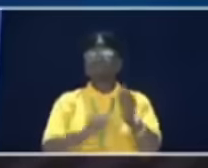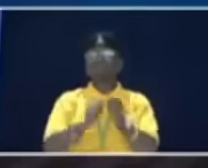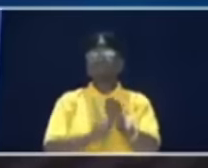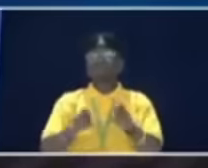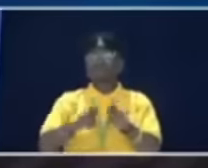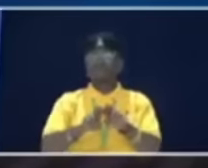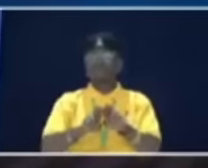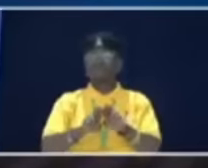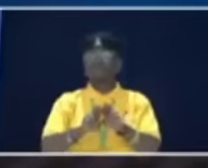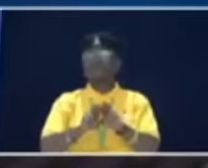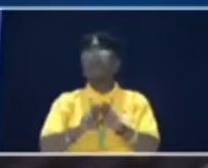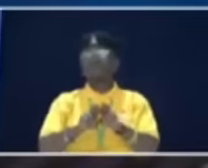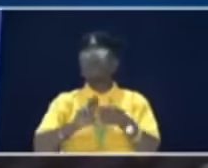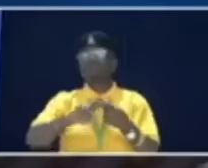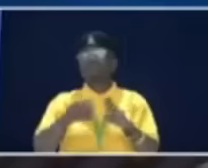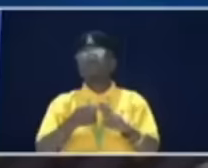every alien,